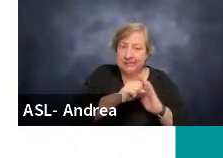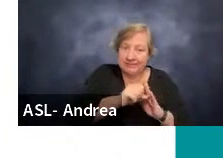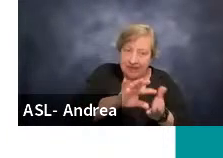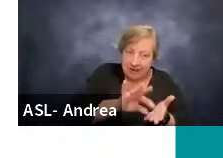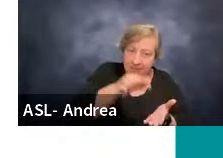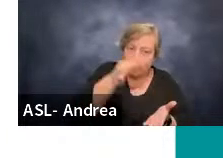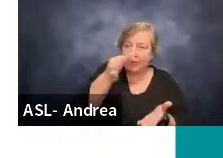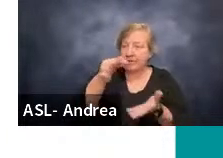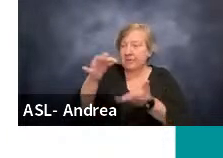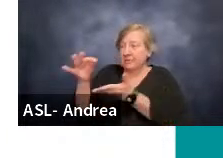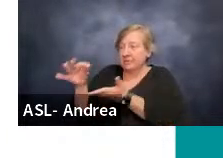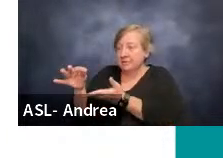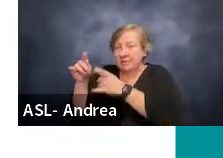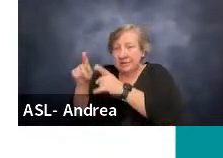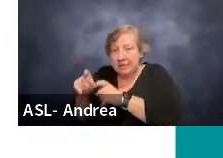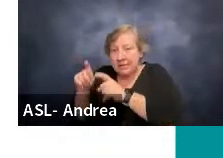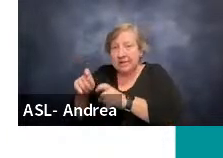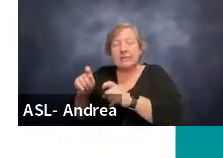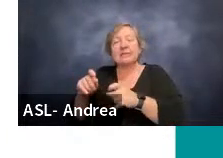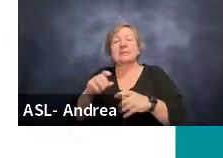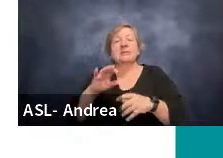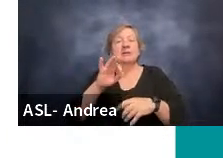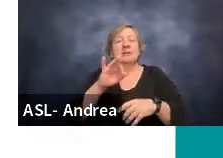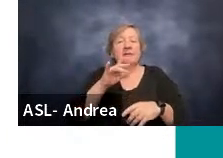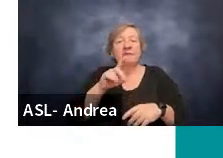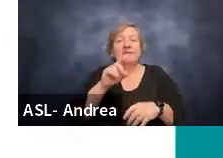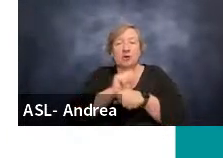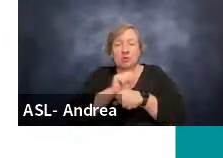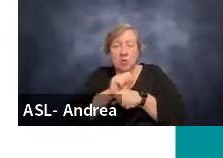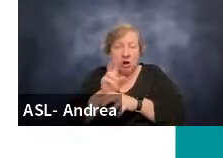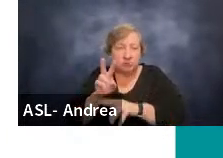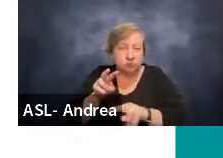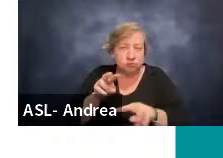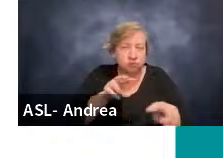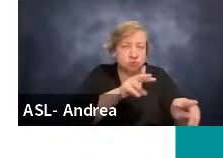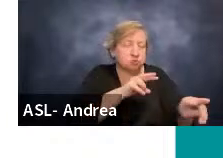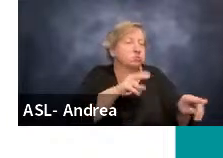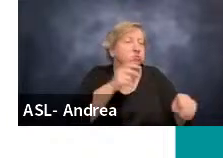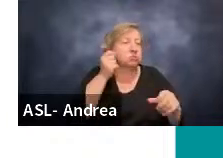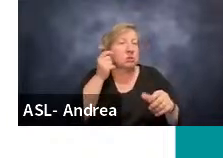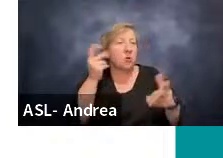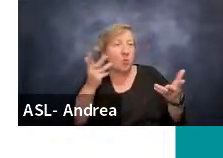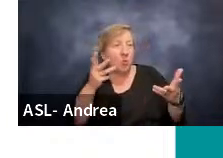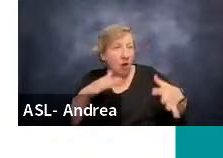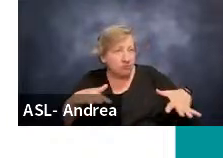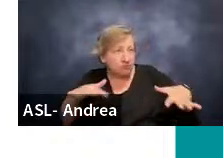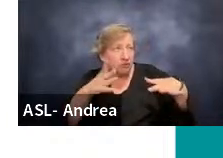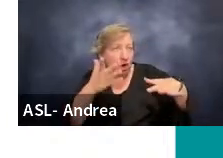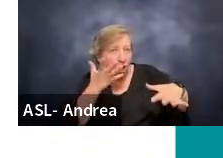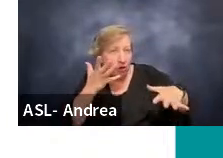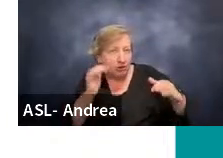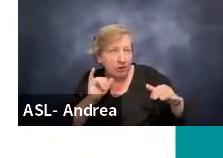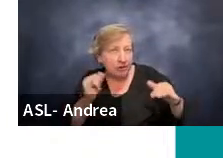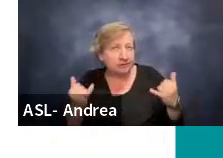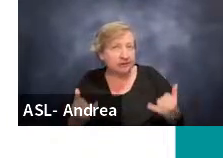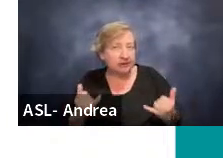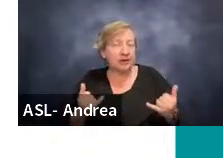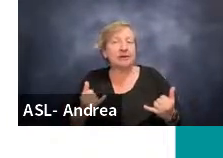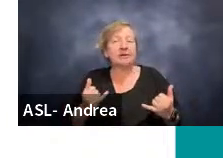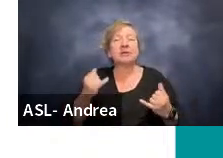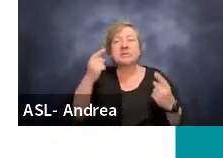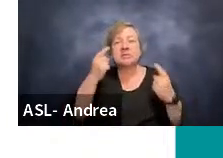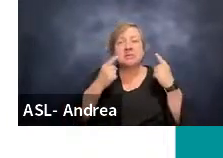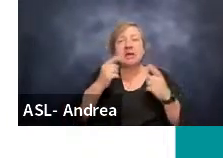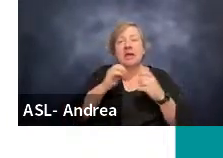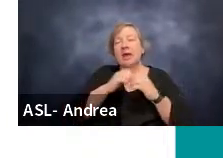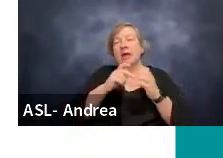of field work in order to really understand what is out there, what are our existing conditions, and looking at how